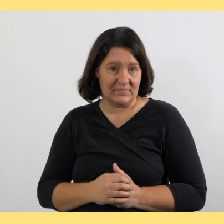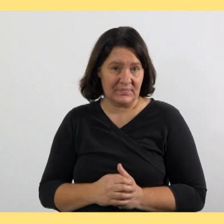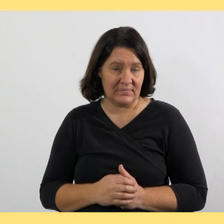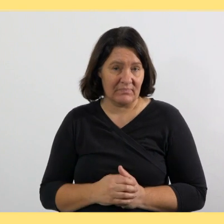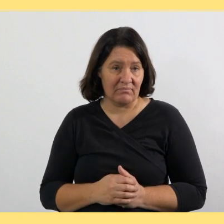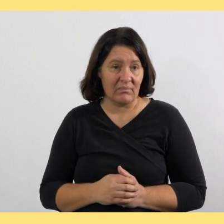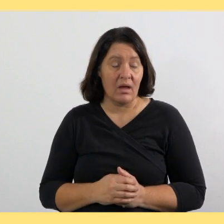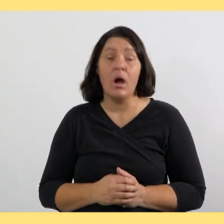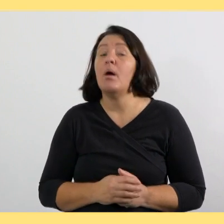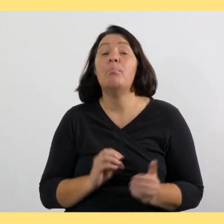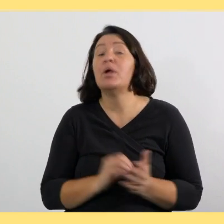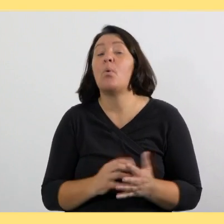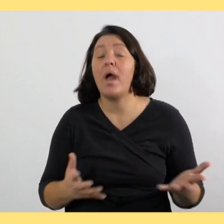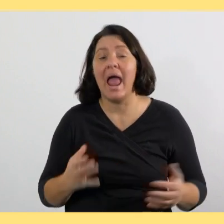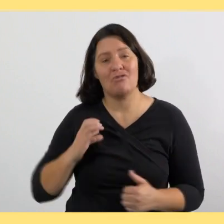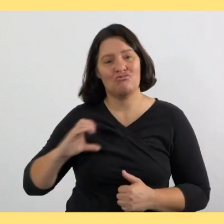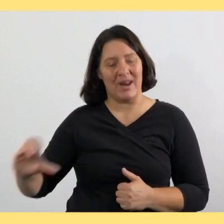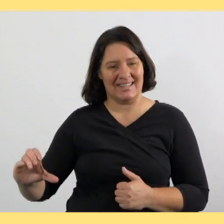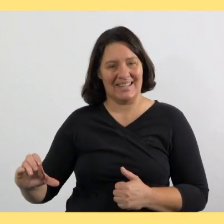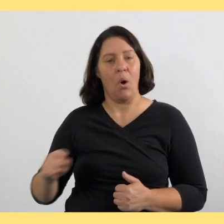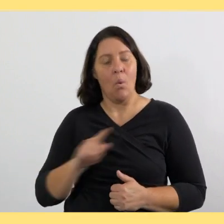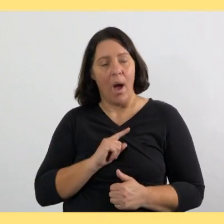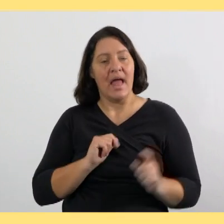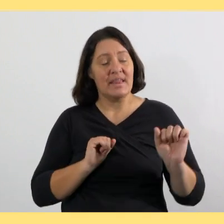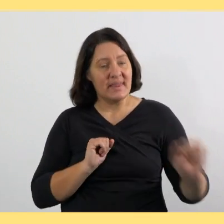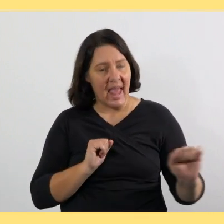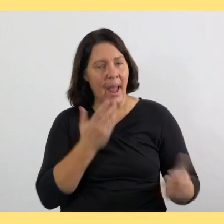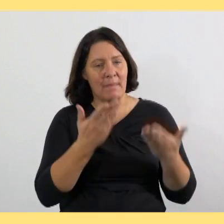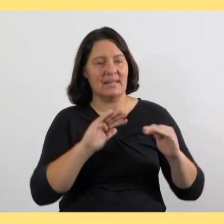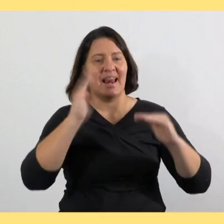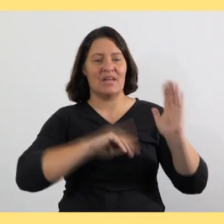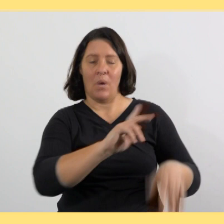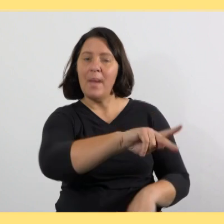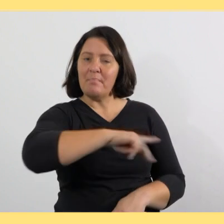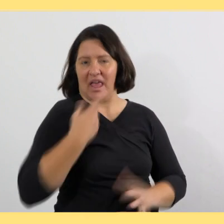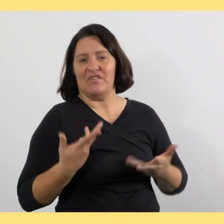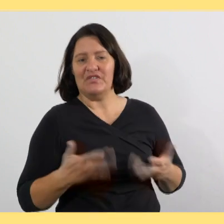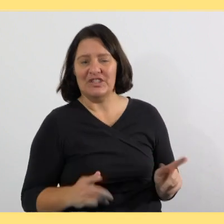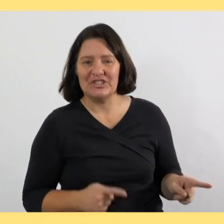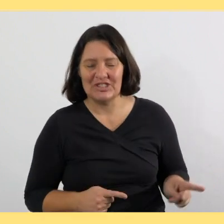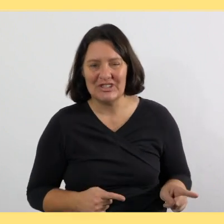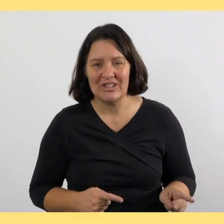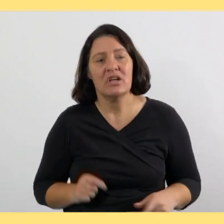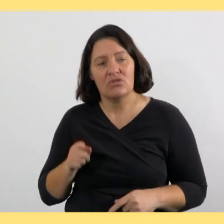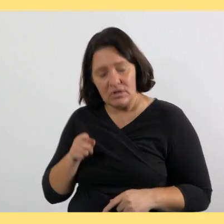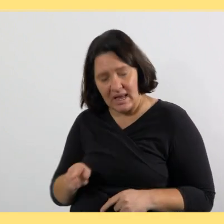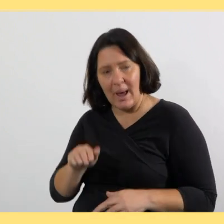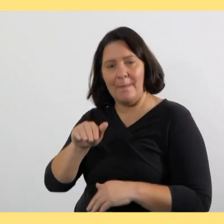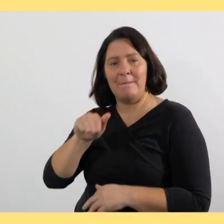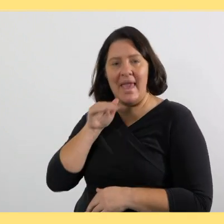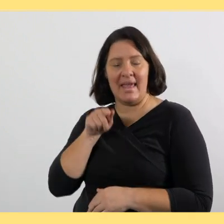19,000. We will bring it now to the credit side of your debtors control. And we will now